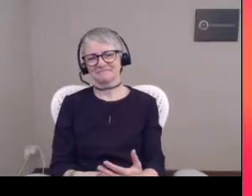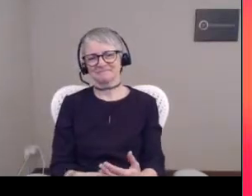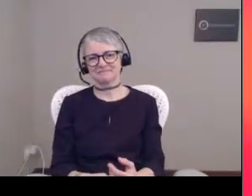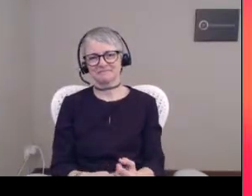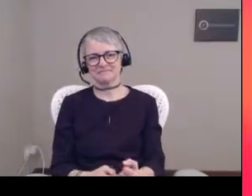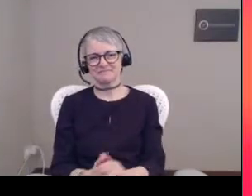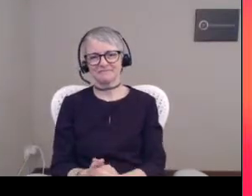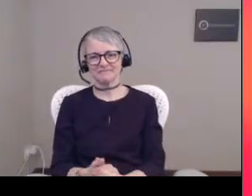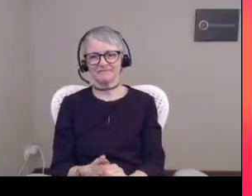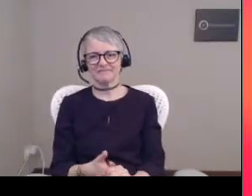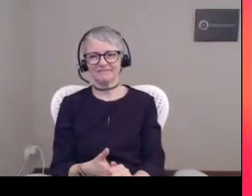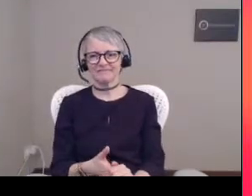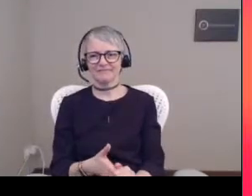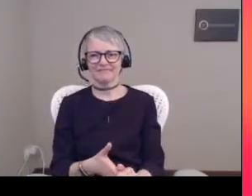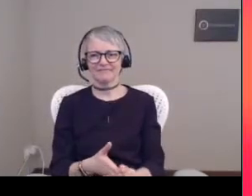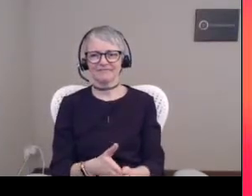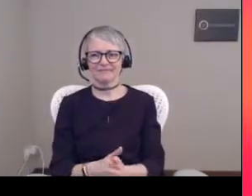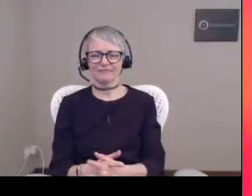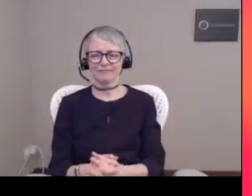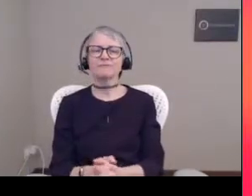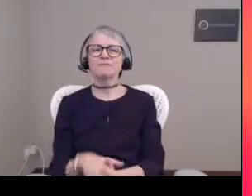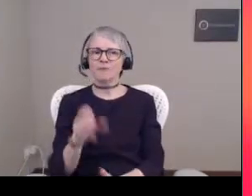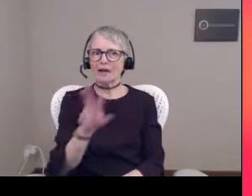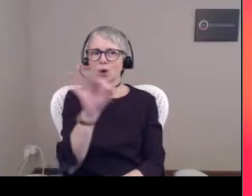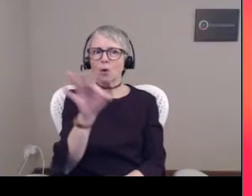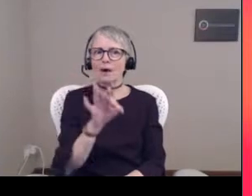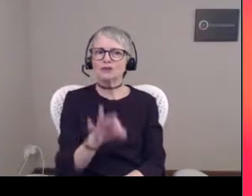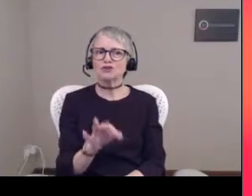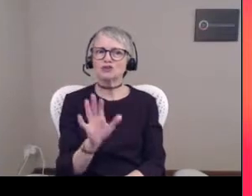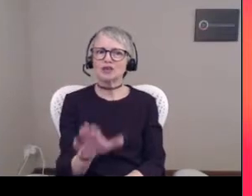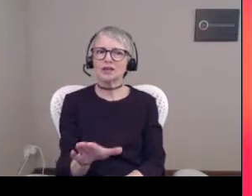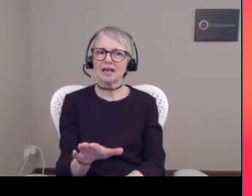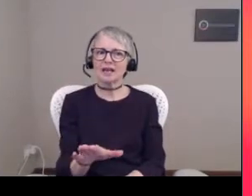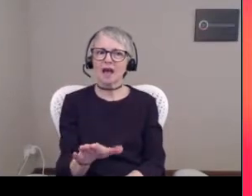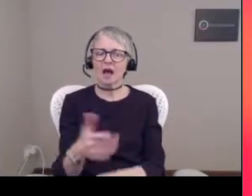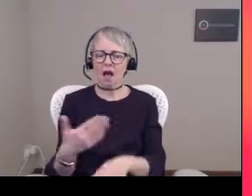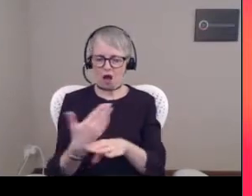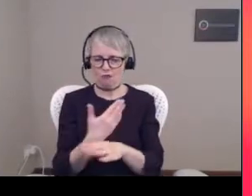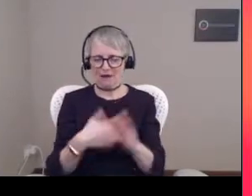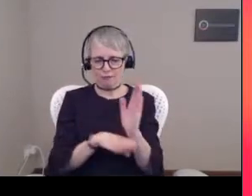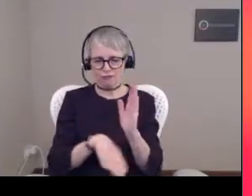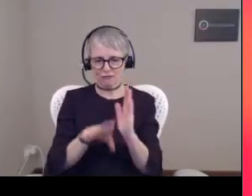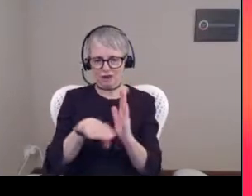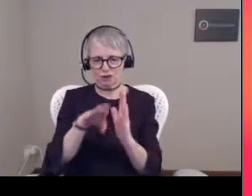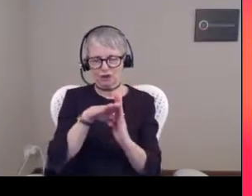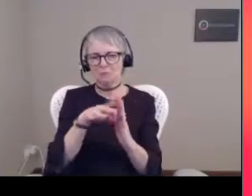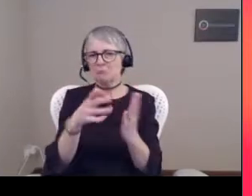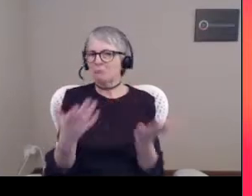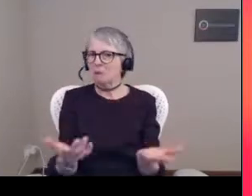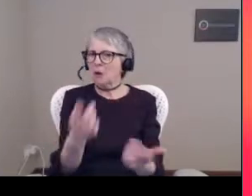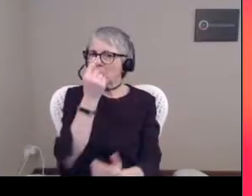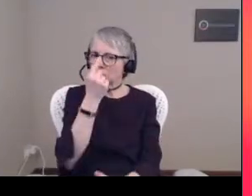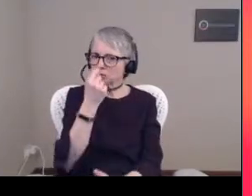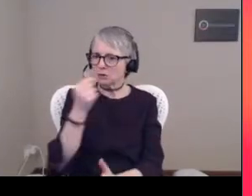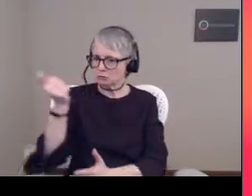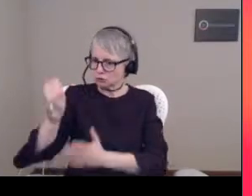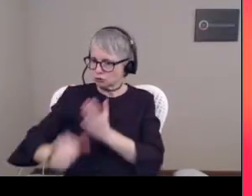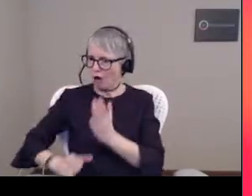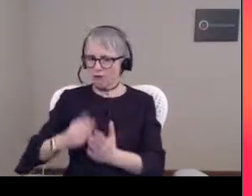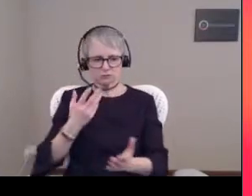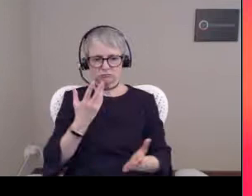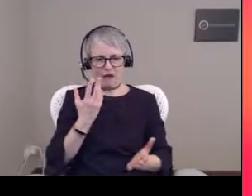So while you're doing that, another quick question about career progression. So is it possible, for example, to start out as a finance